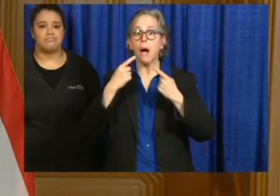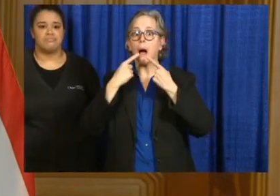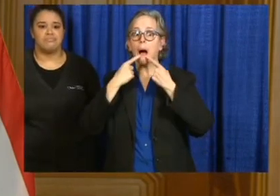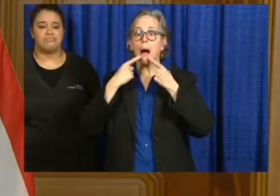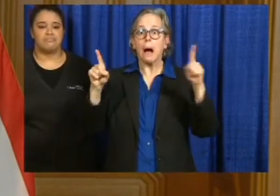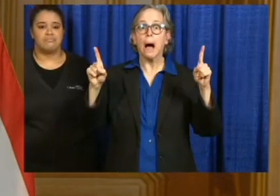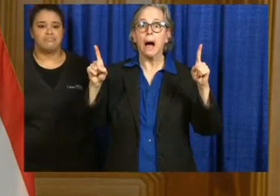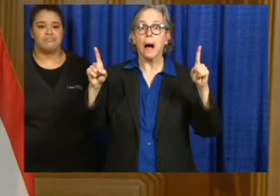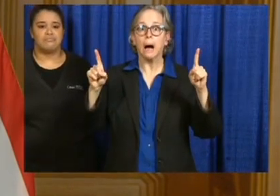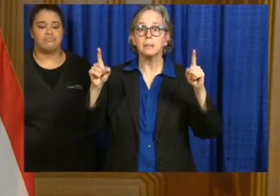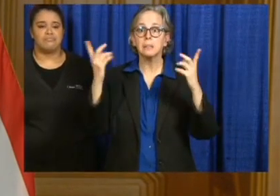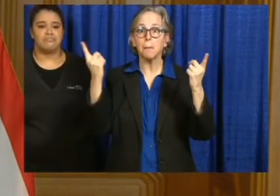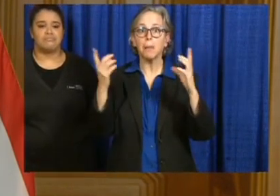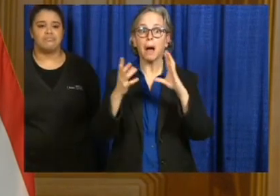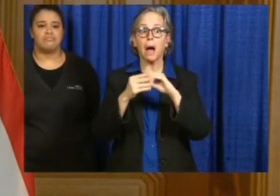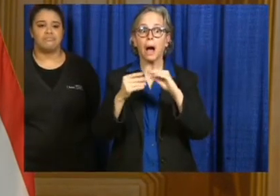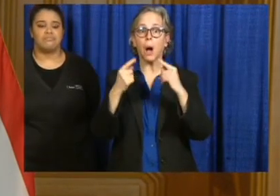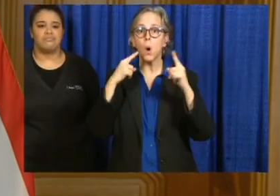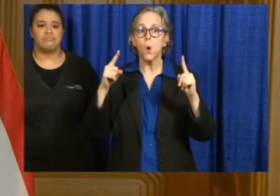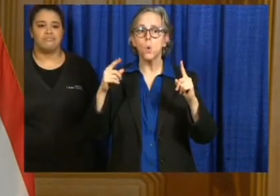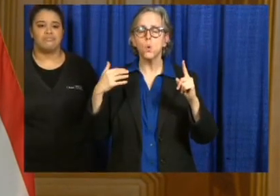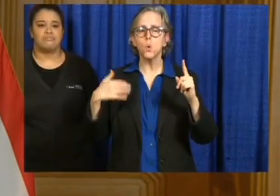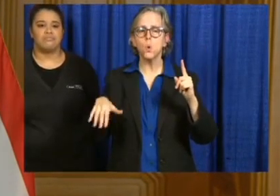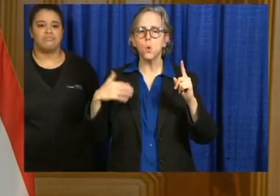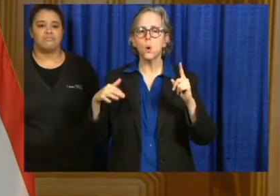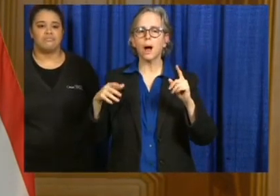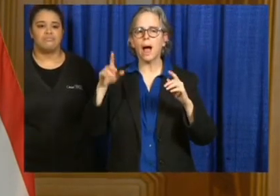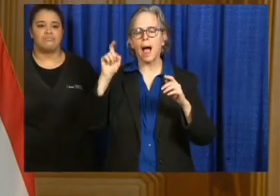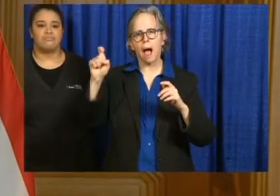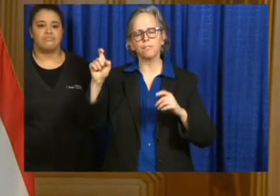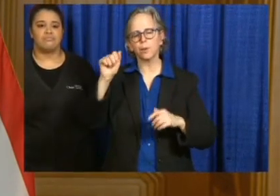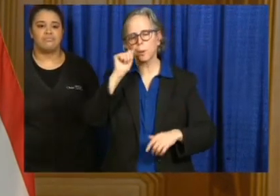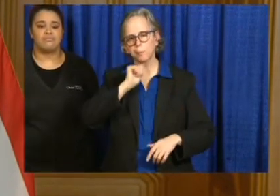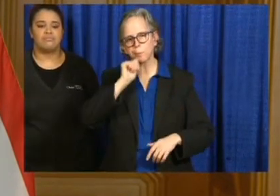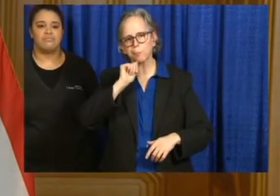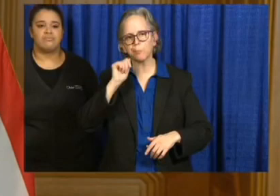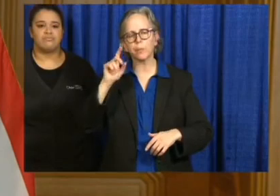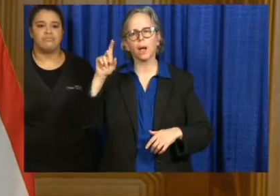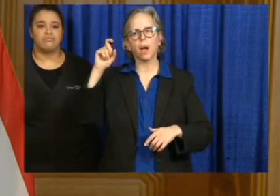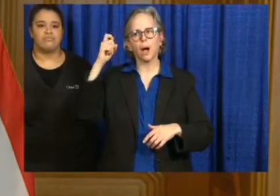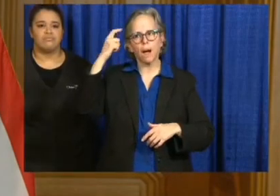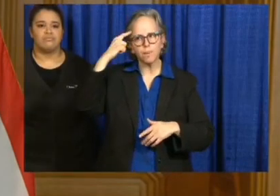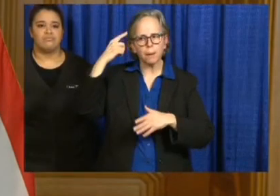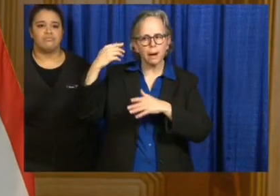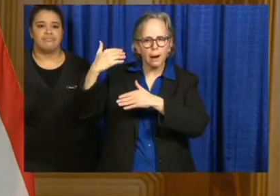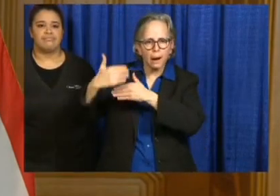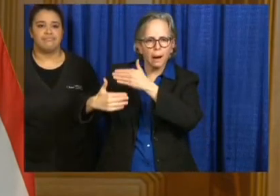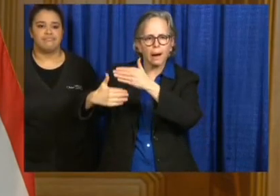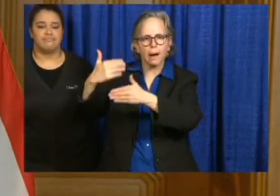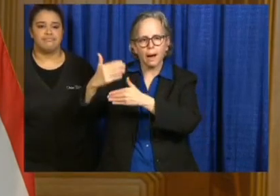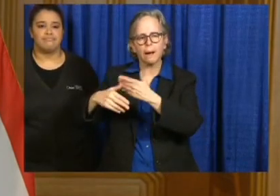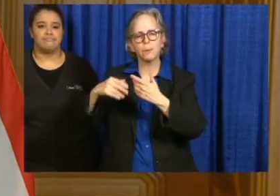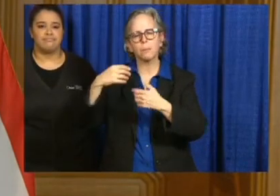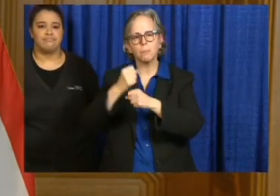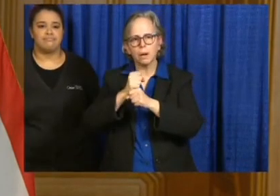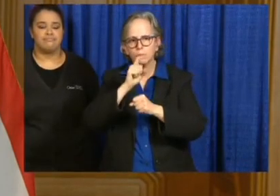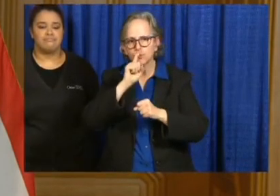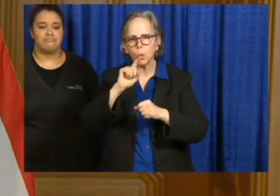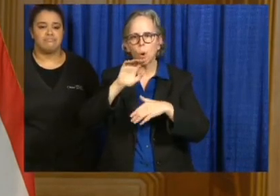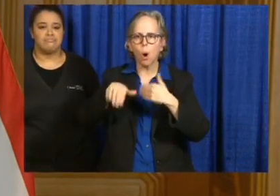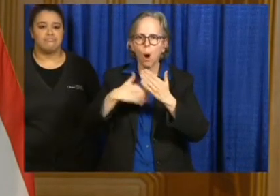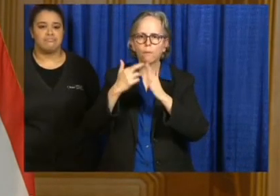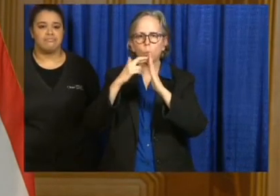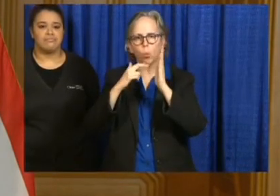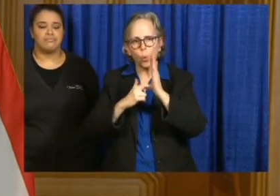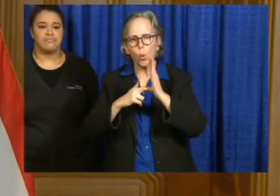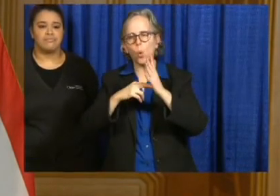the bureaucracy kicks in and they do what they do. And that's not being critical, but they have to make sure all the guidelines are met. And